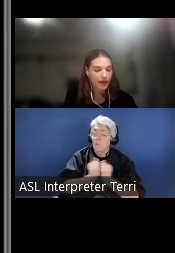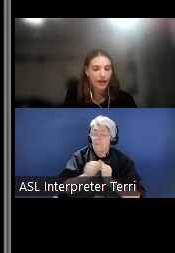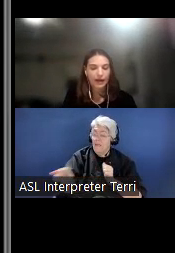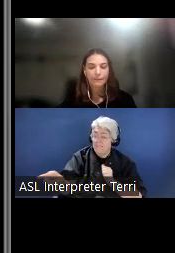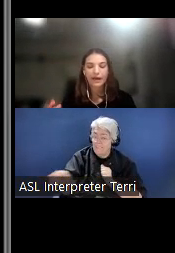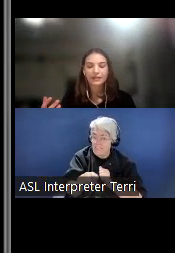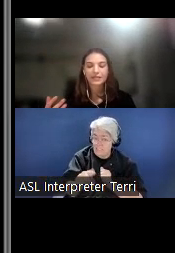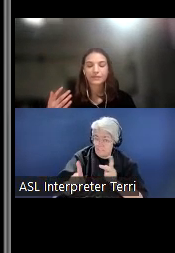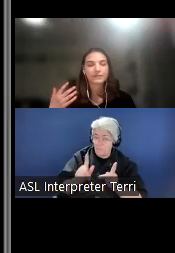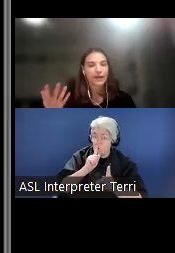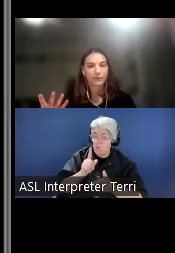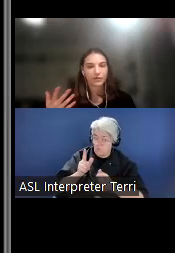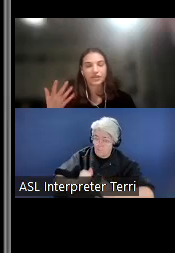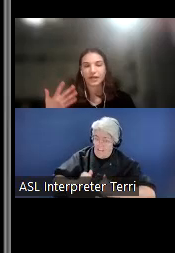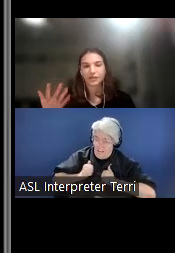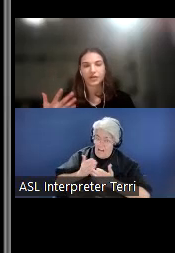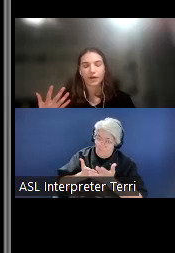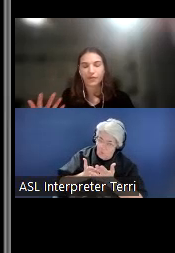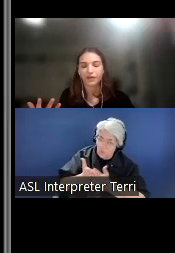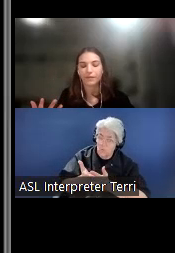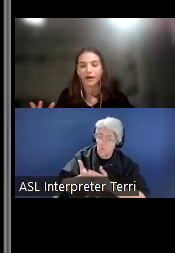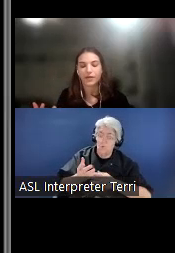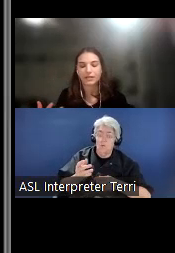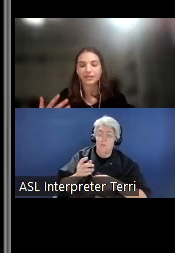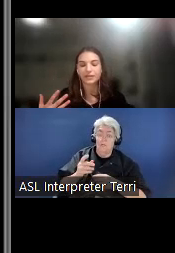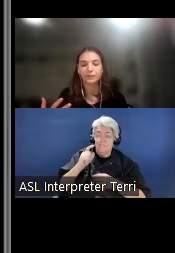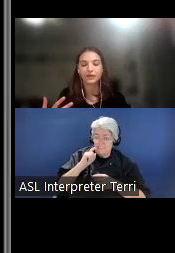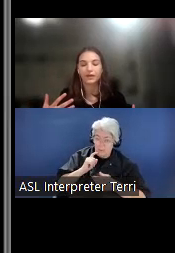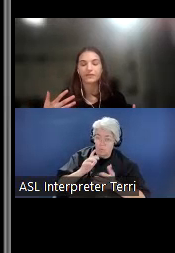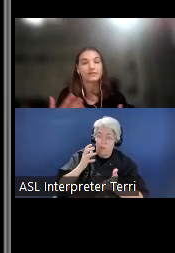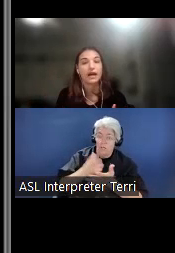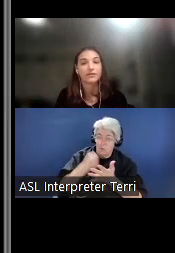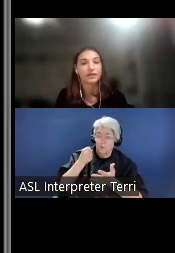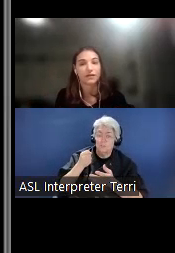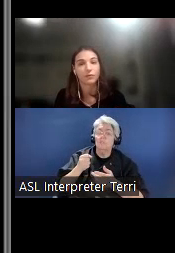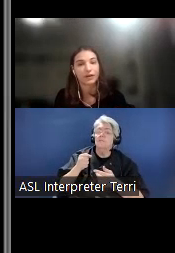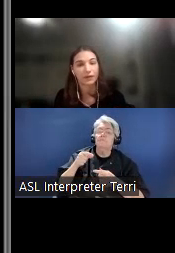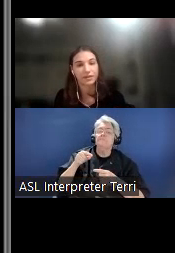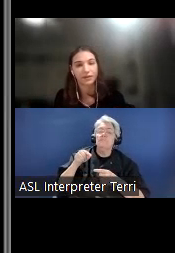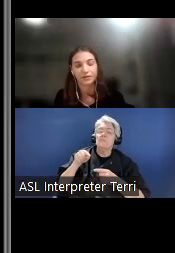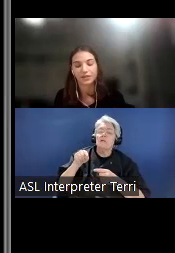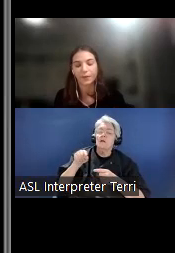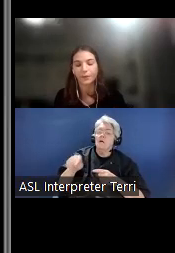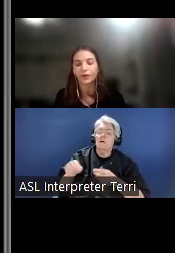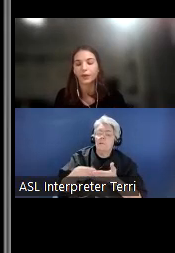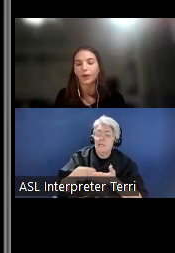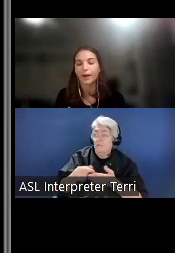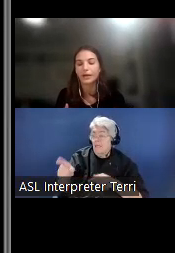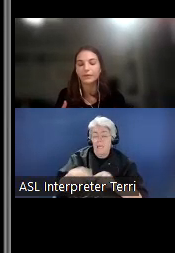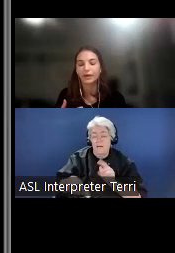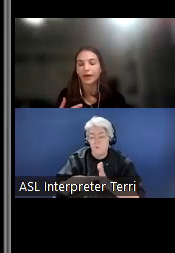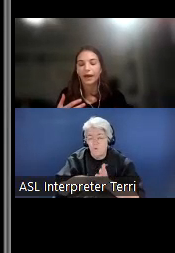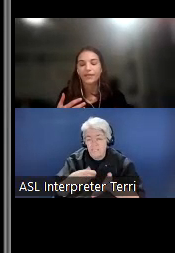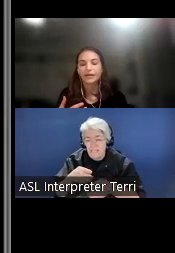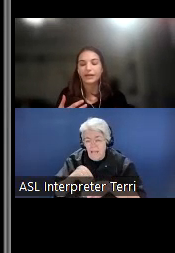survivors? And some examples to just get you started with thinking about this. This could be if a survivor cannot afford counseling, for example,